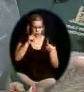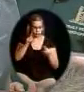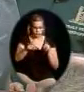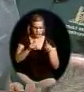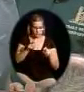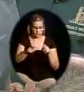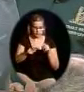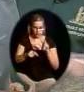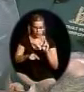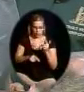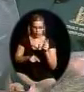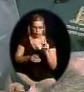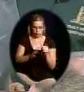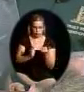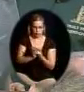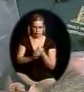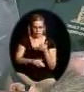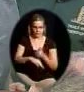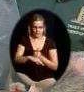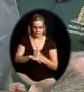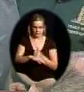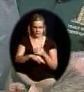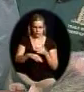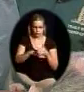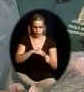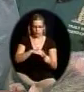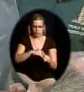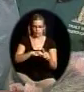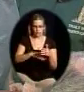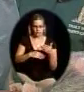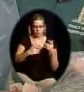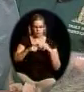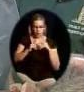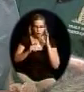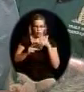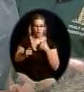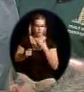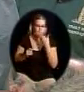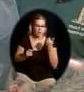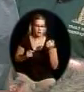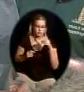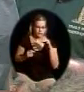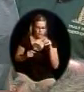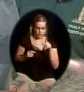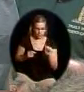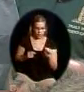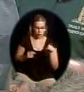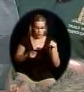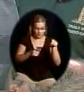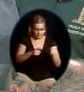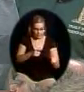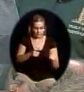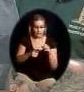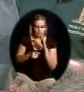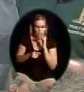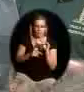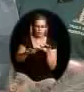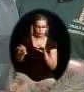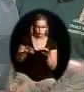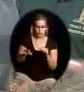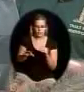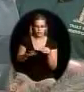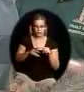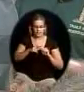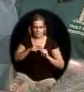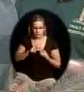grade settings across the state, but we'll have a little bit better data on the need by doing these initial screenings, and we think